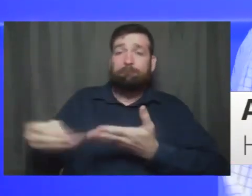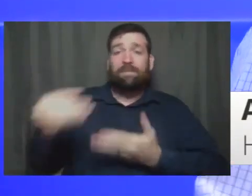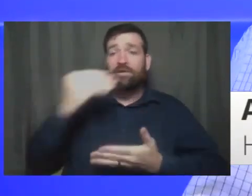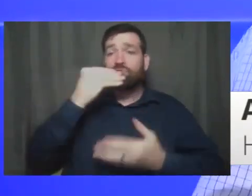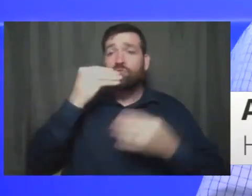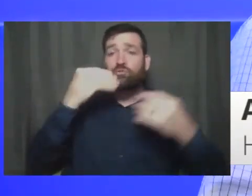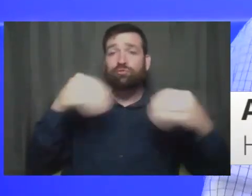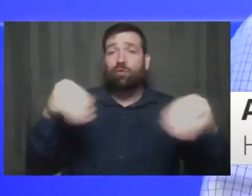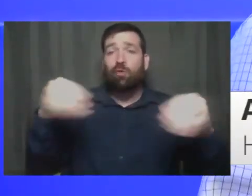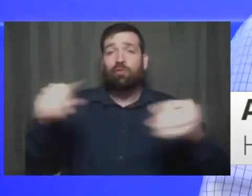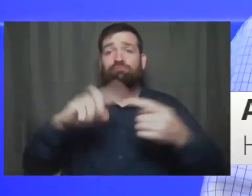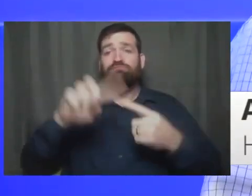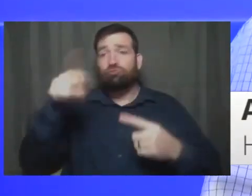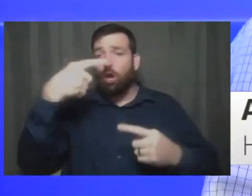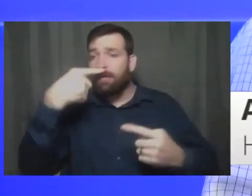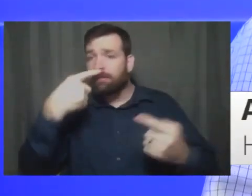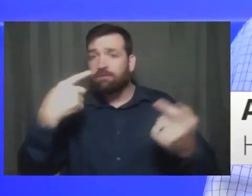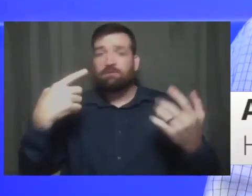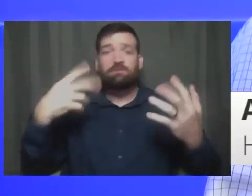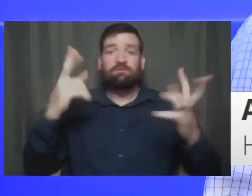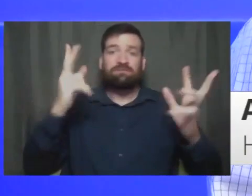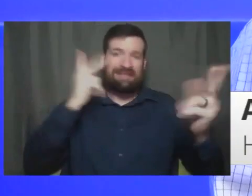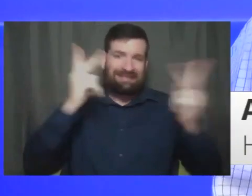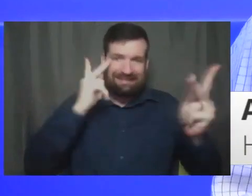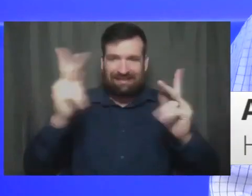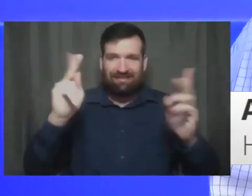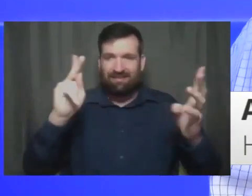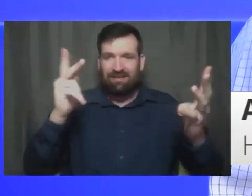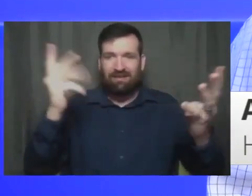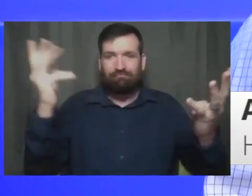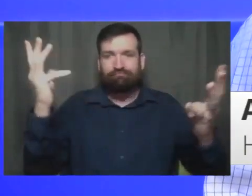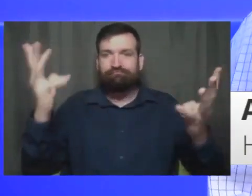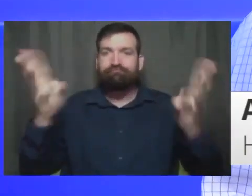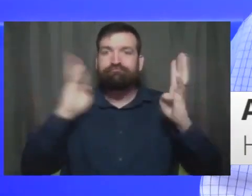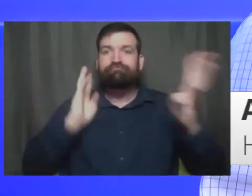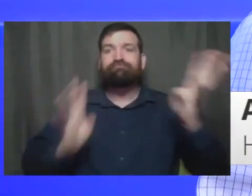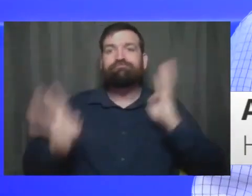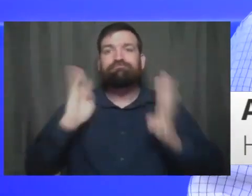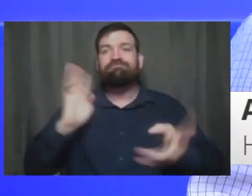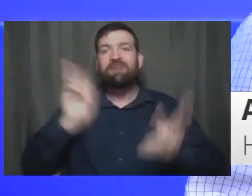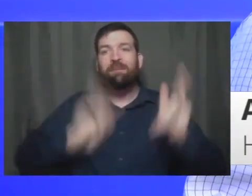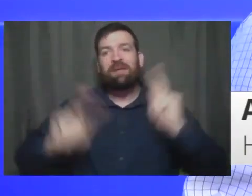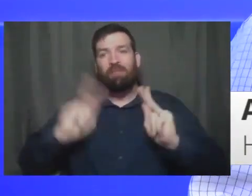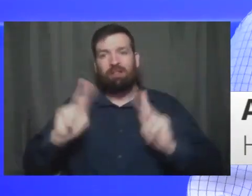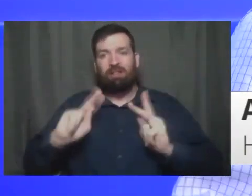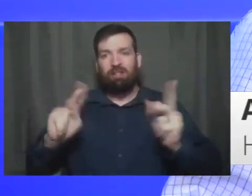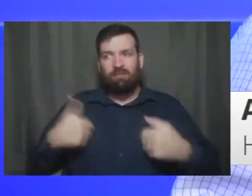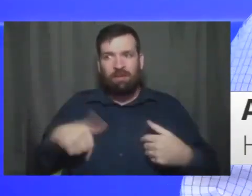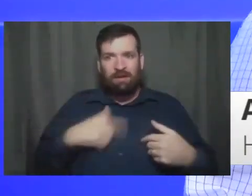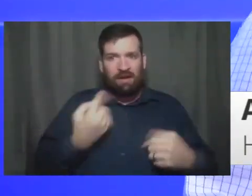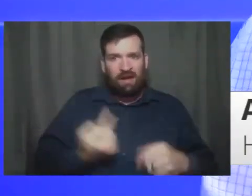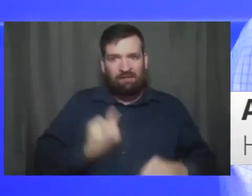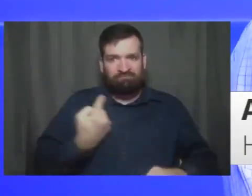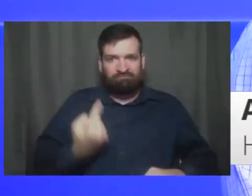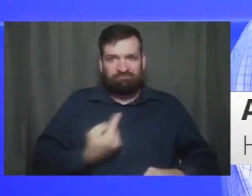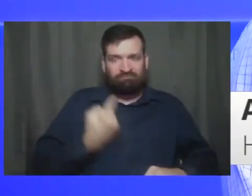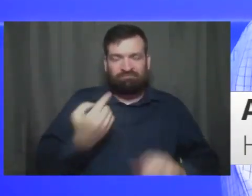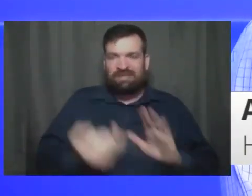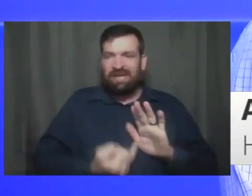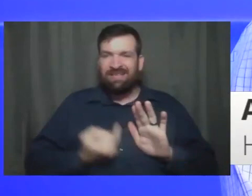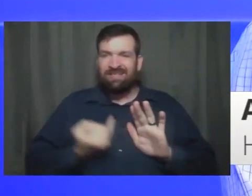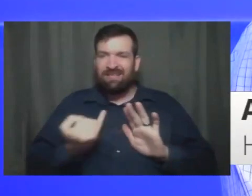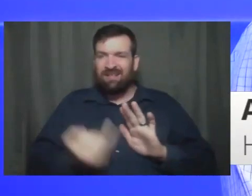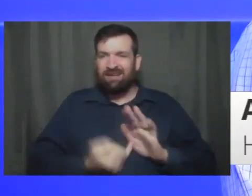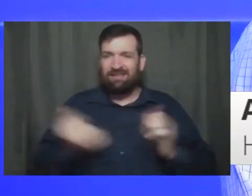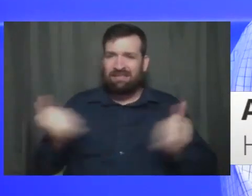wherever is also getting out and seeing people. Just sort of, we've been cooped up and isolating and scared that now we're trying to get out and just